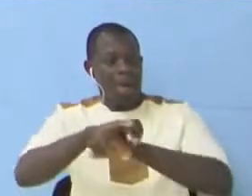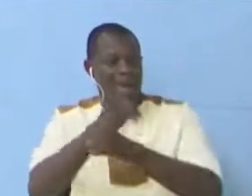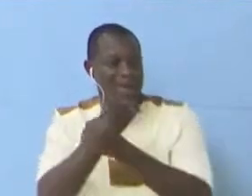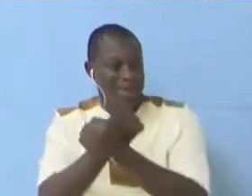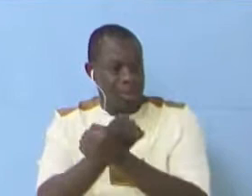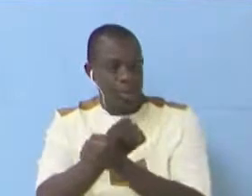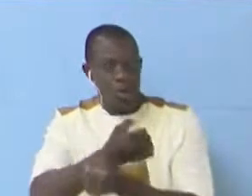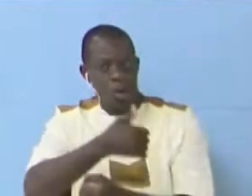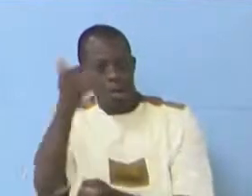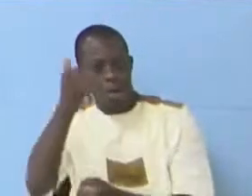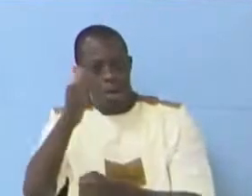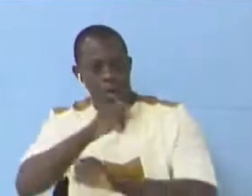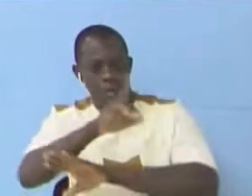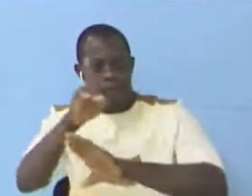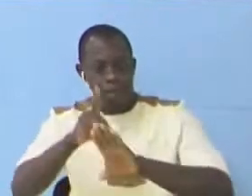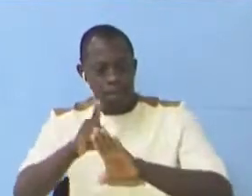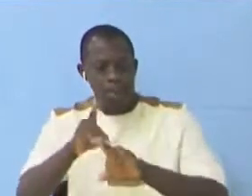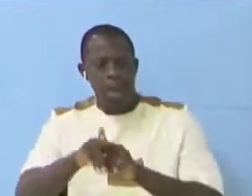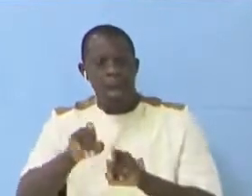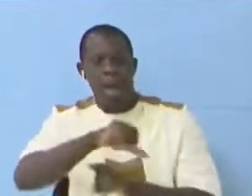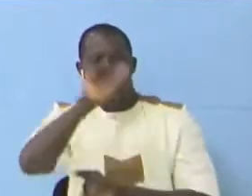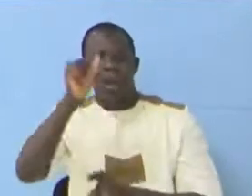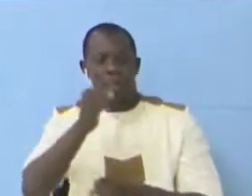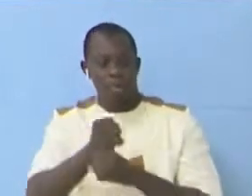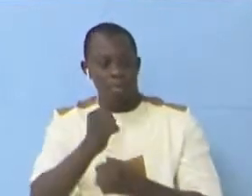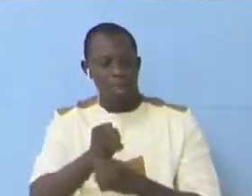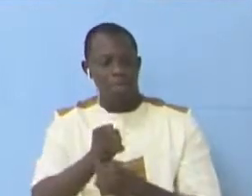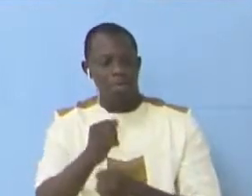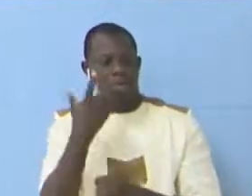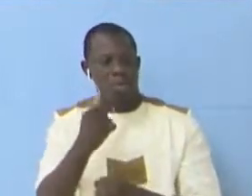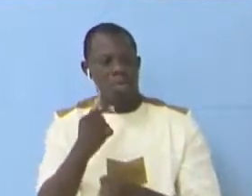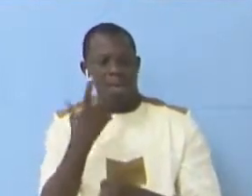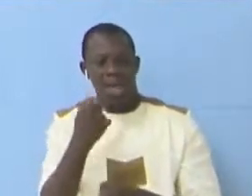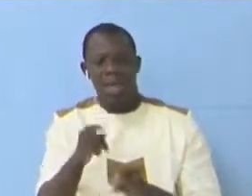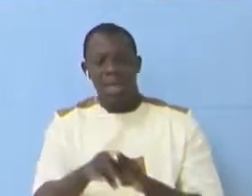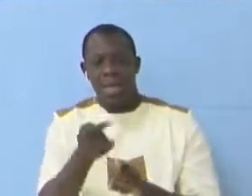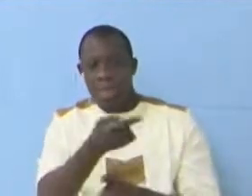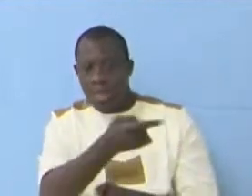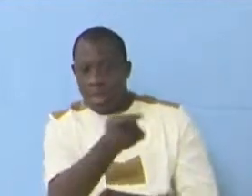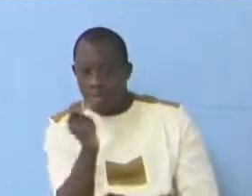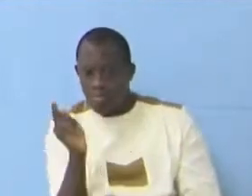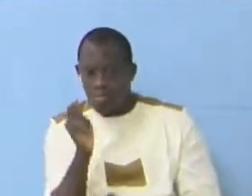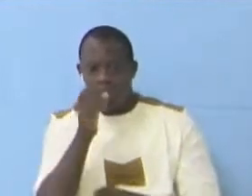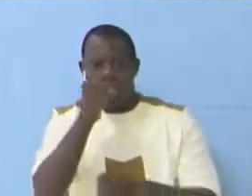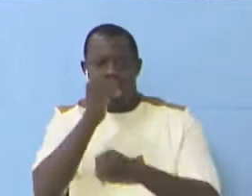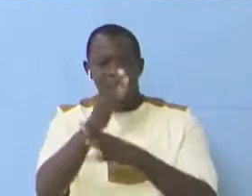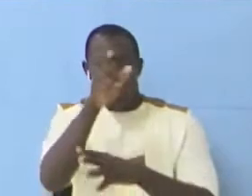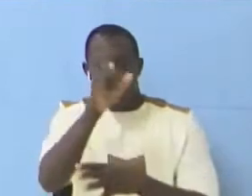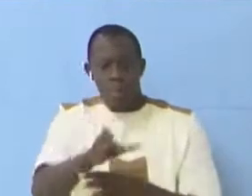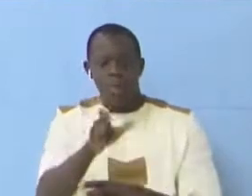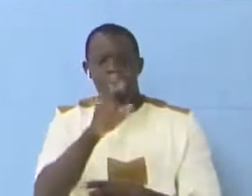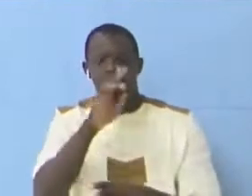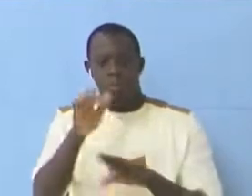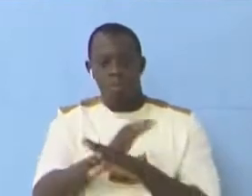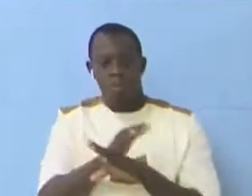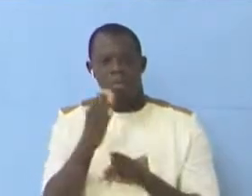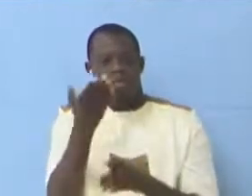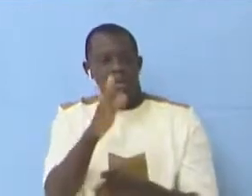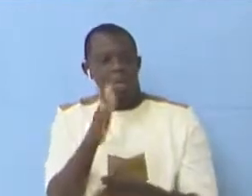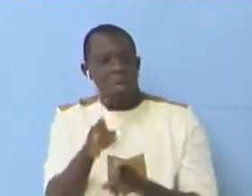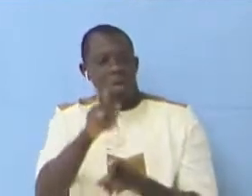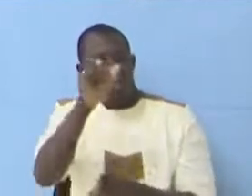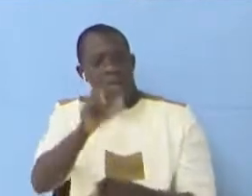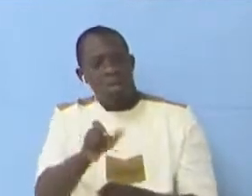look like these are just Ghanaians who may have been killed as a result of something that